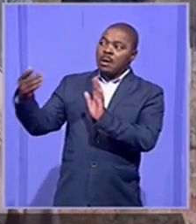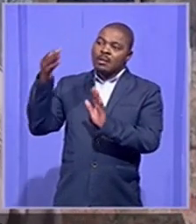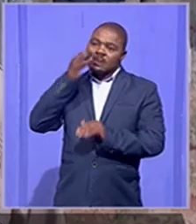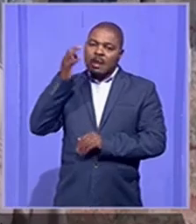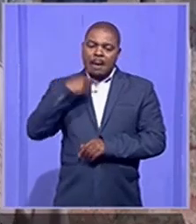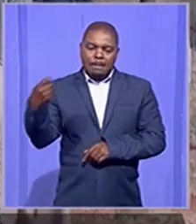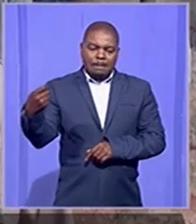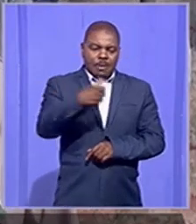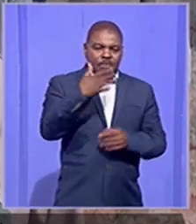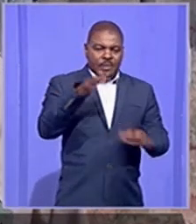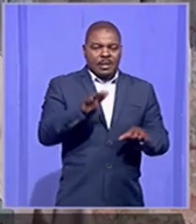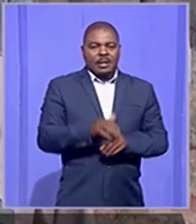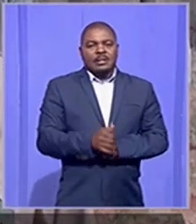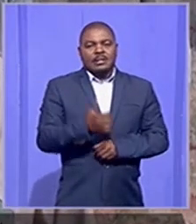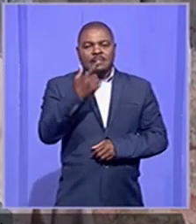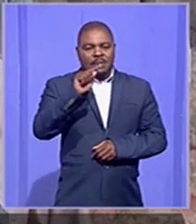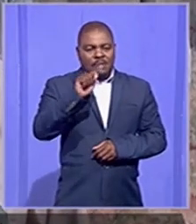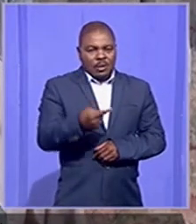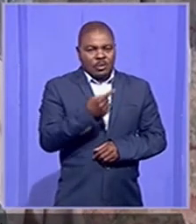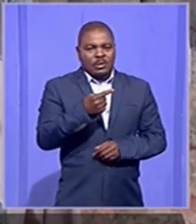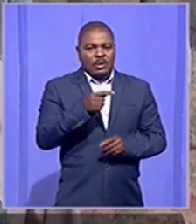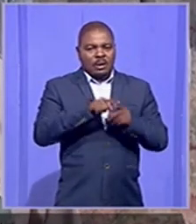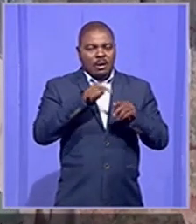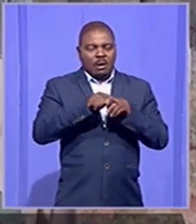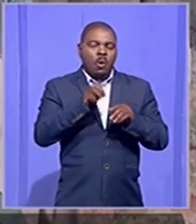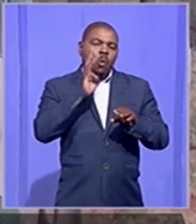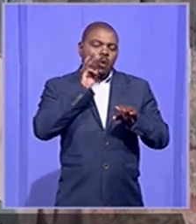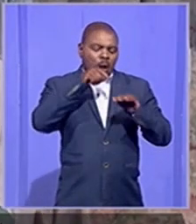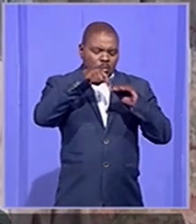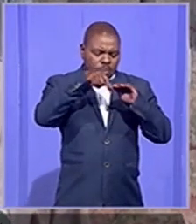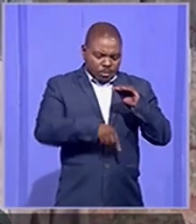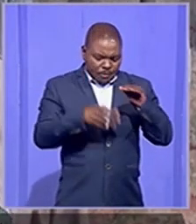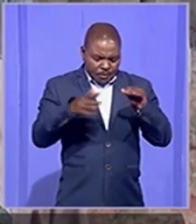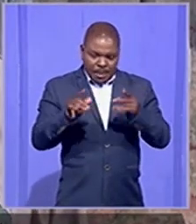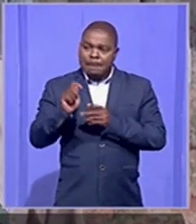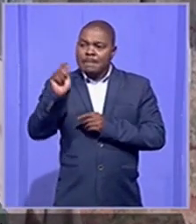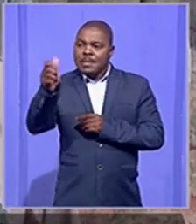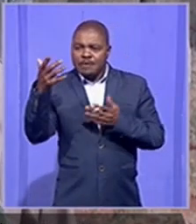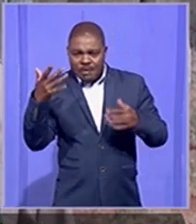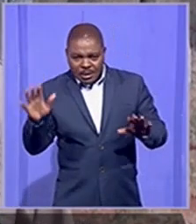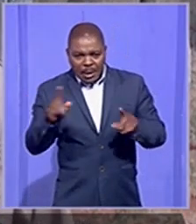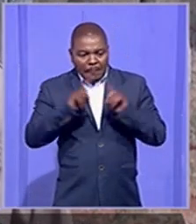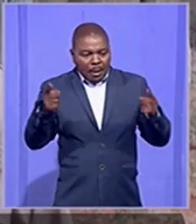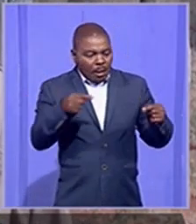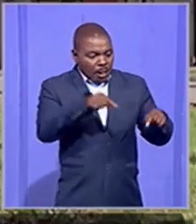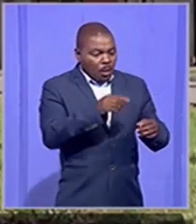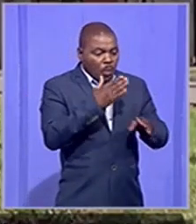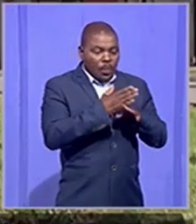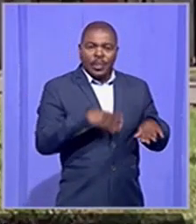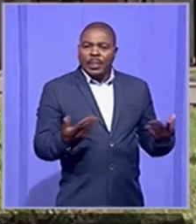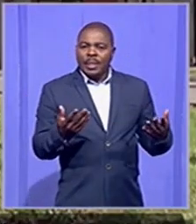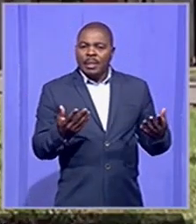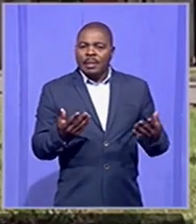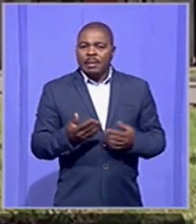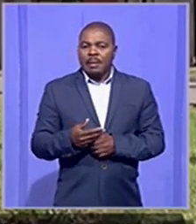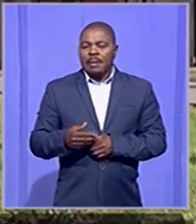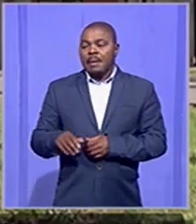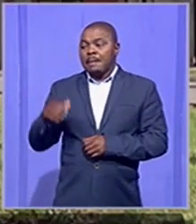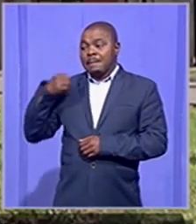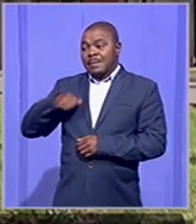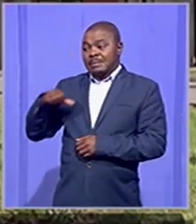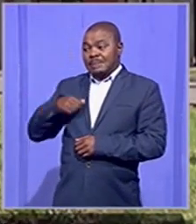dirilweng ya 97,000 ya borehole, they signed for it, payment e itswile mara gona le sepe se se ntseng jalo. Masepala wa selegae wa